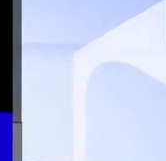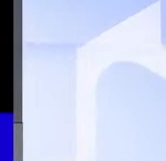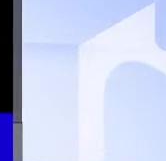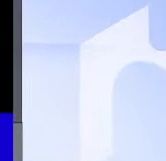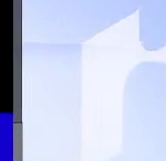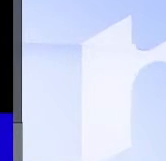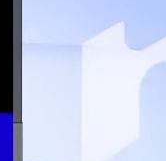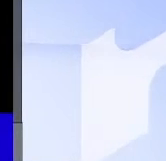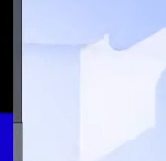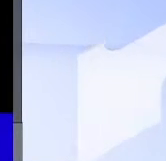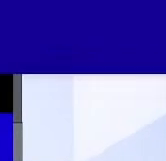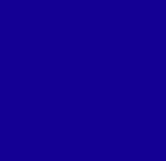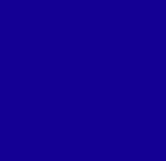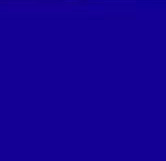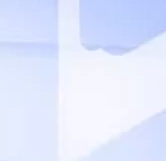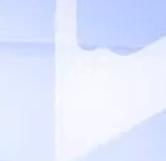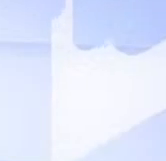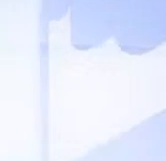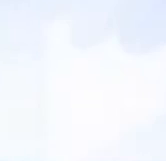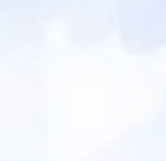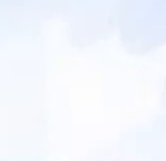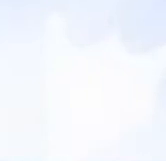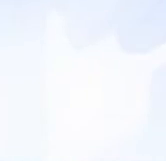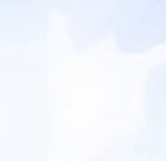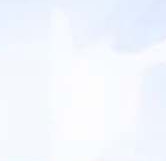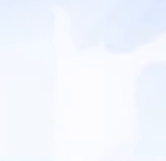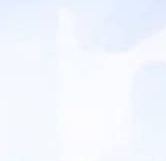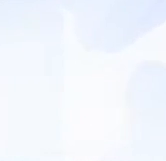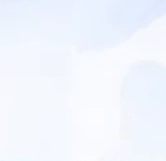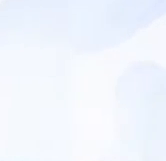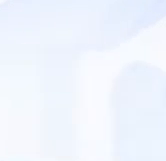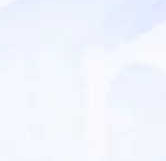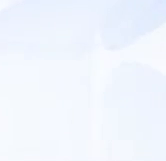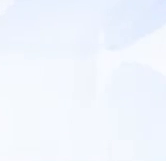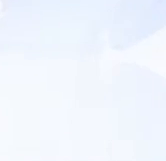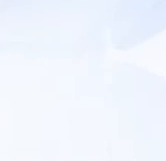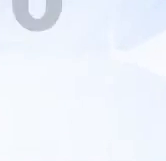favorite TV 47 shows, call us on telephone number 0740.